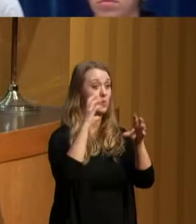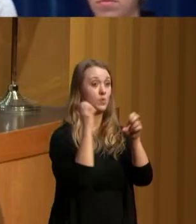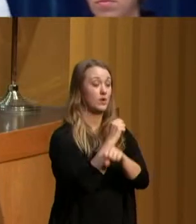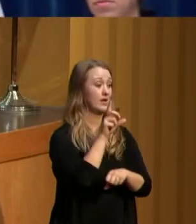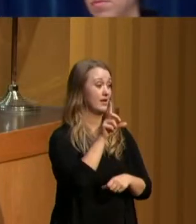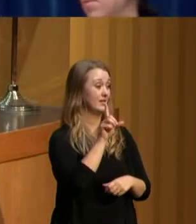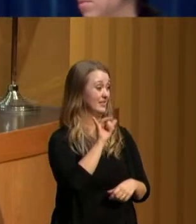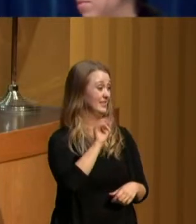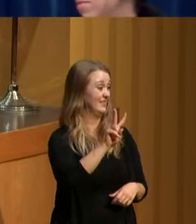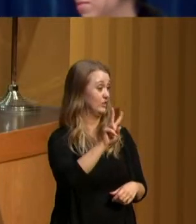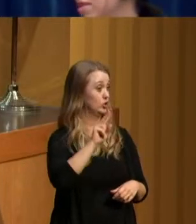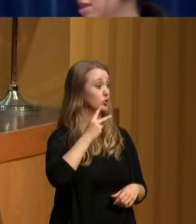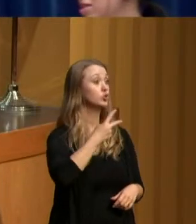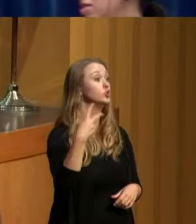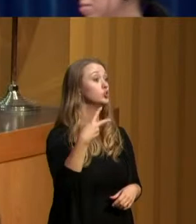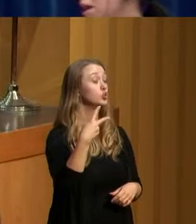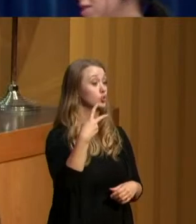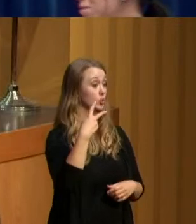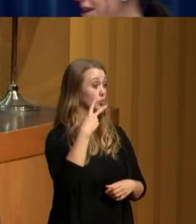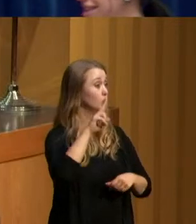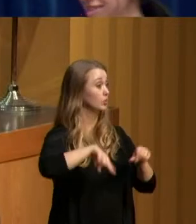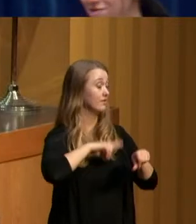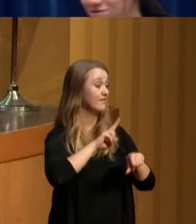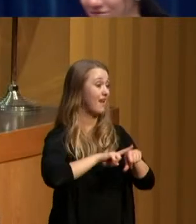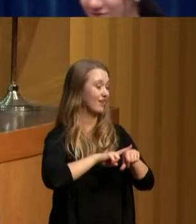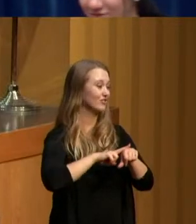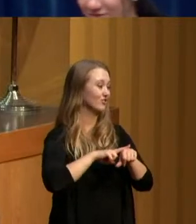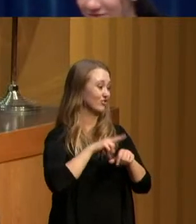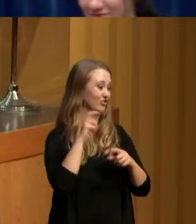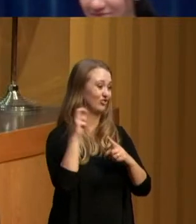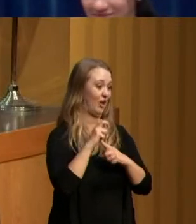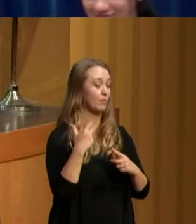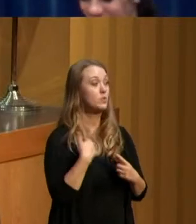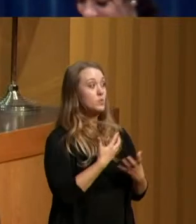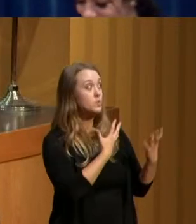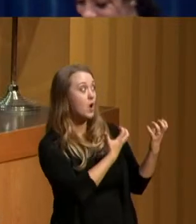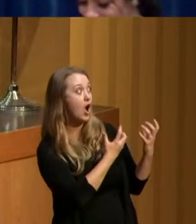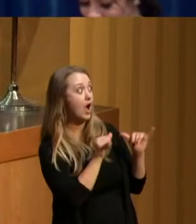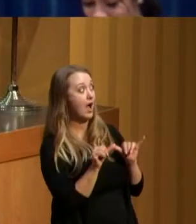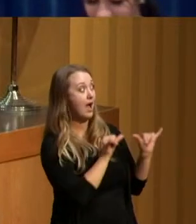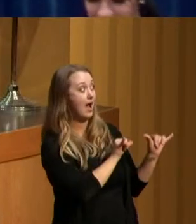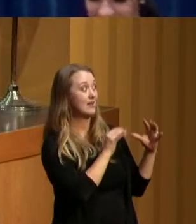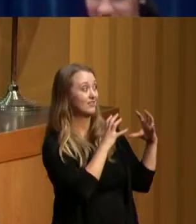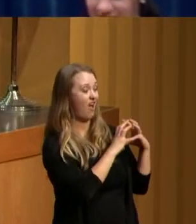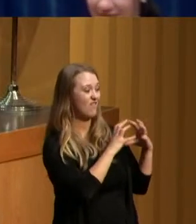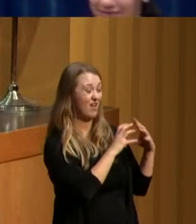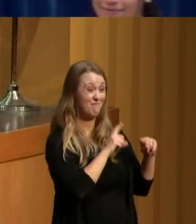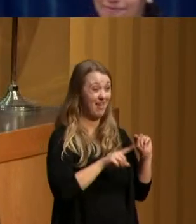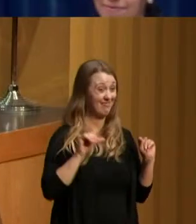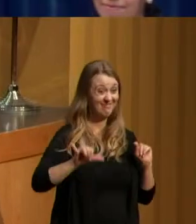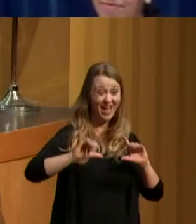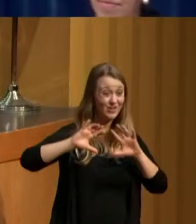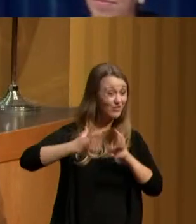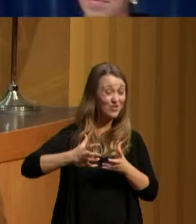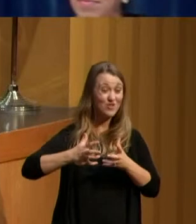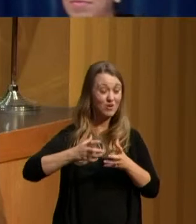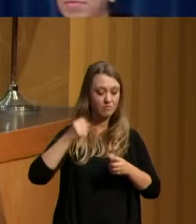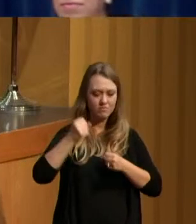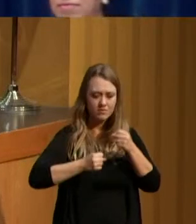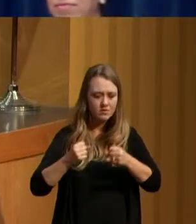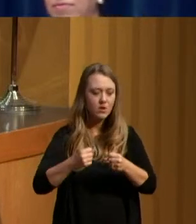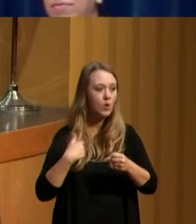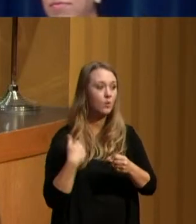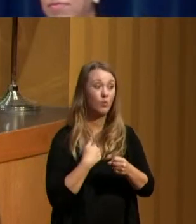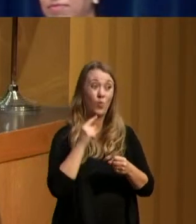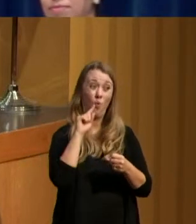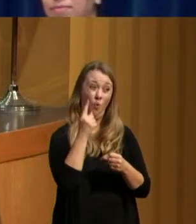championship, following the footsteps of softball. But also, this group was put together, we normally play in the